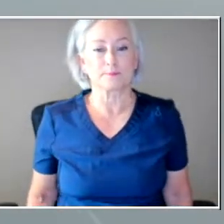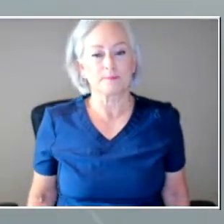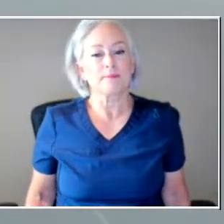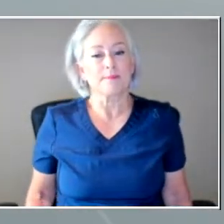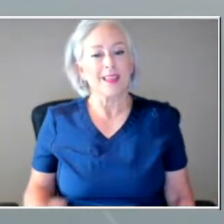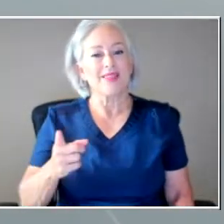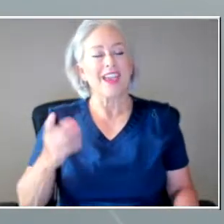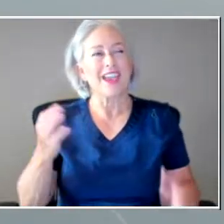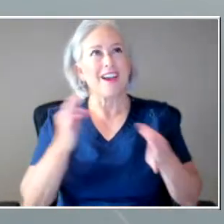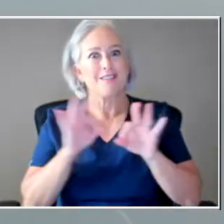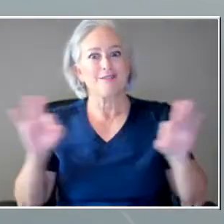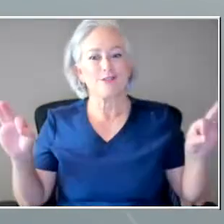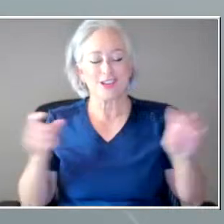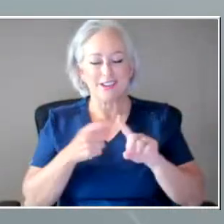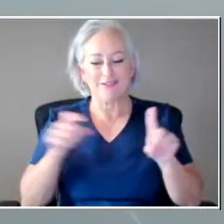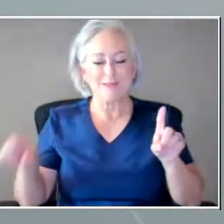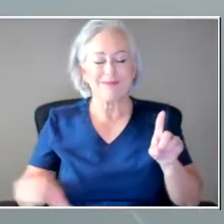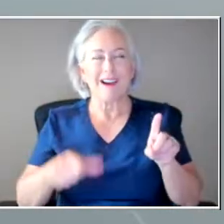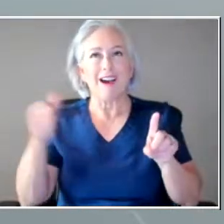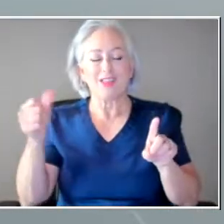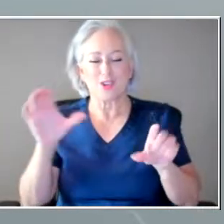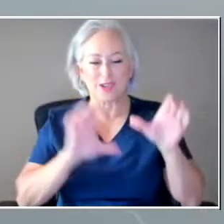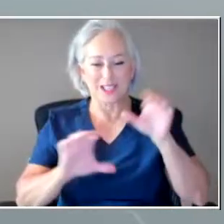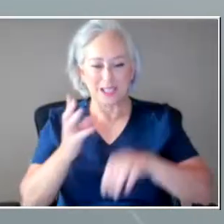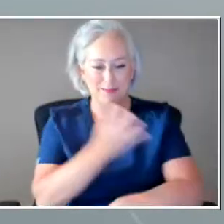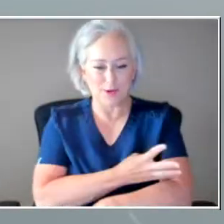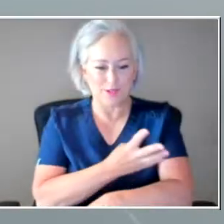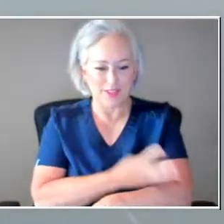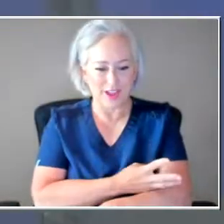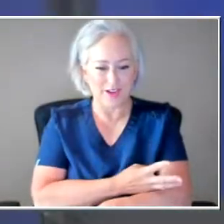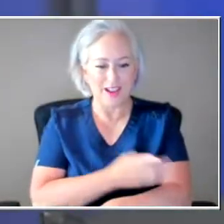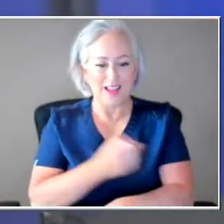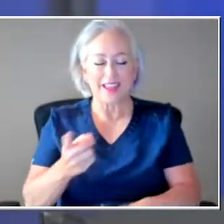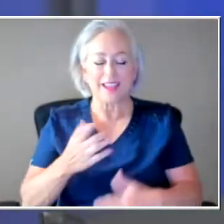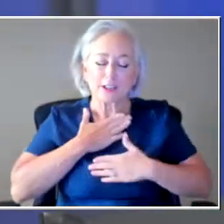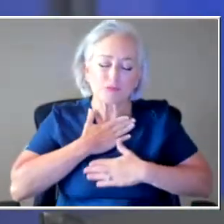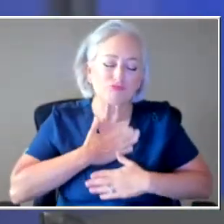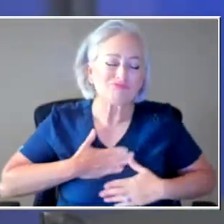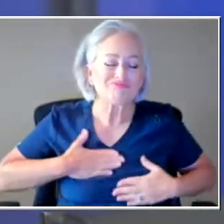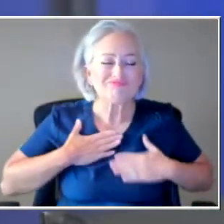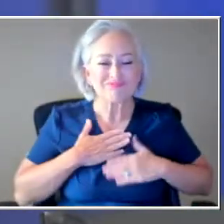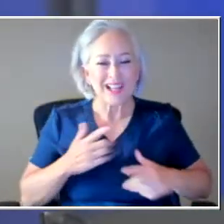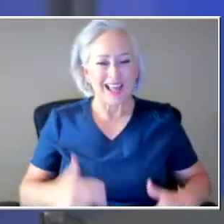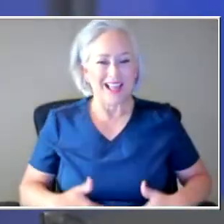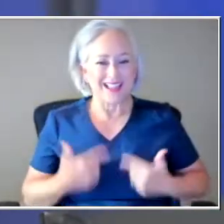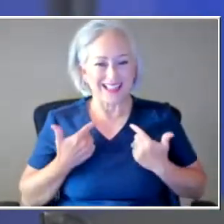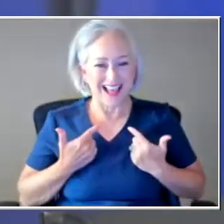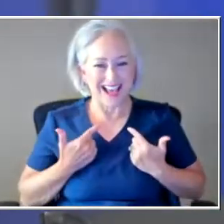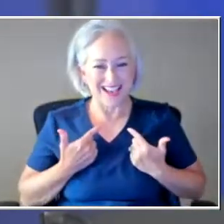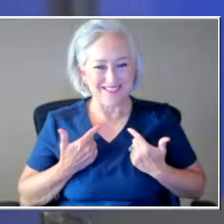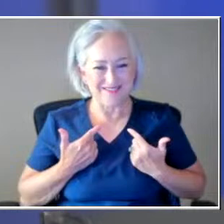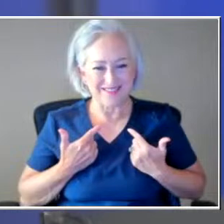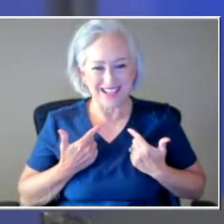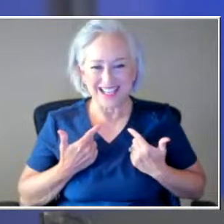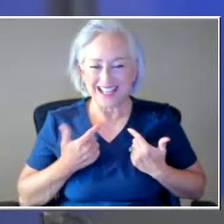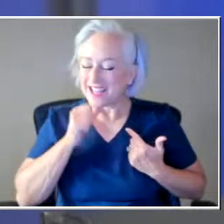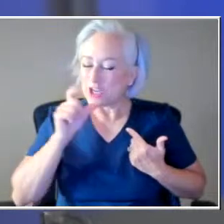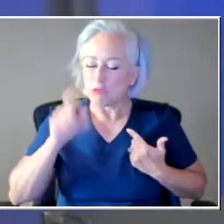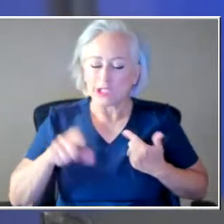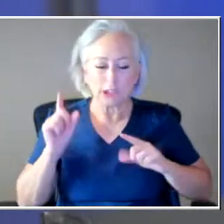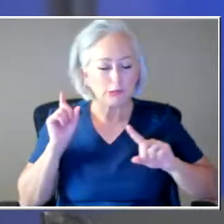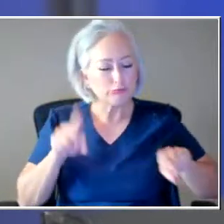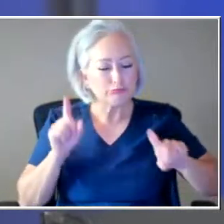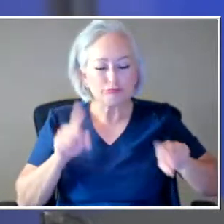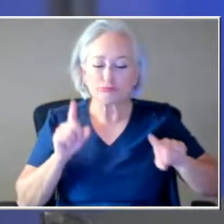from additional chemotherapy. They get to live their lives. They rarely come to the clinic. They don't need chemo. They don't